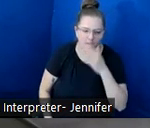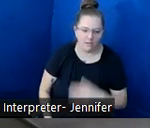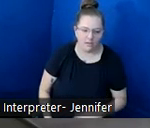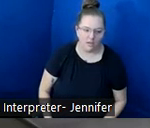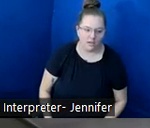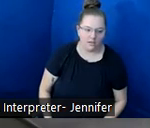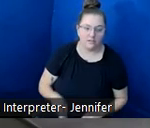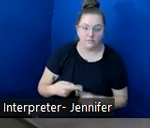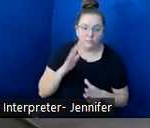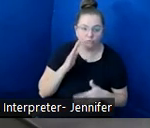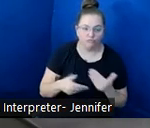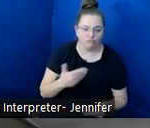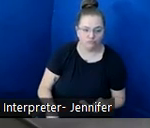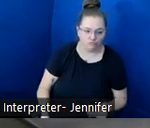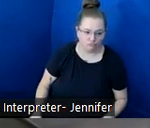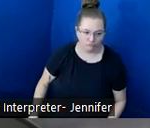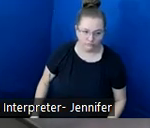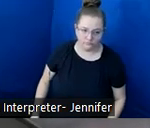just continue.